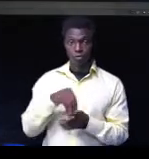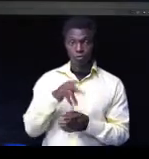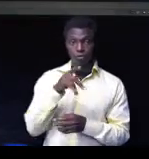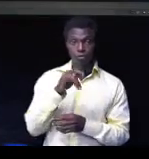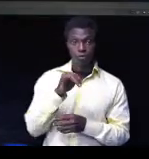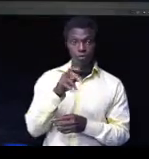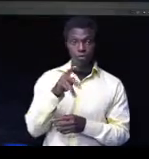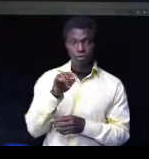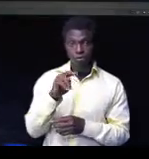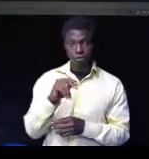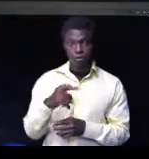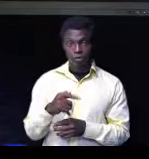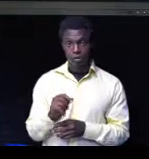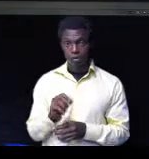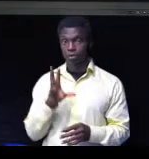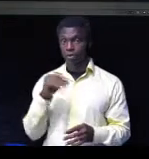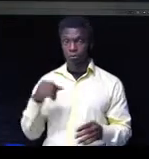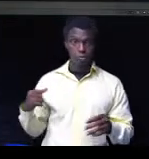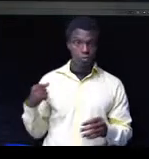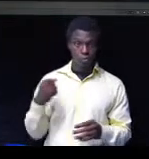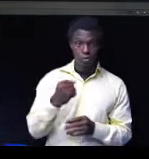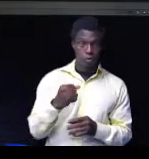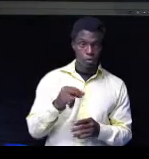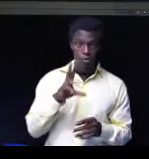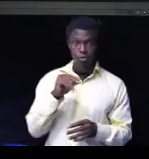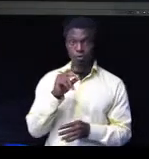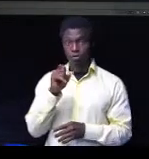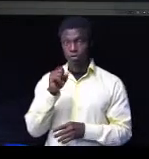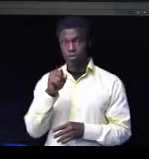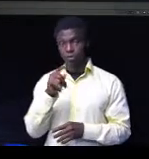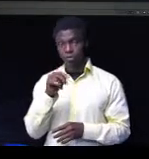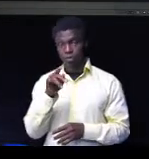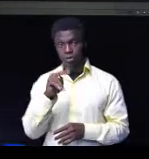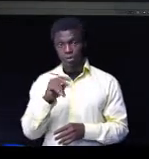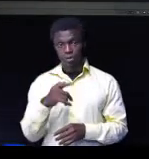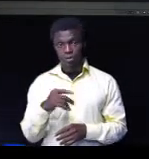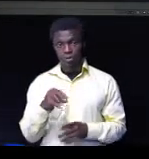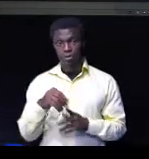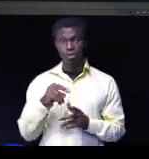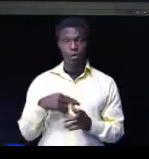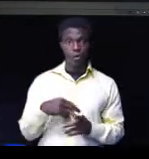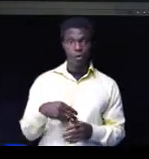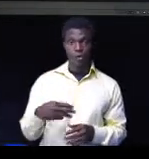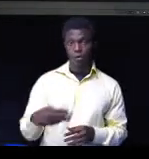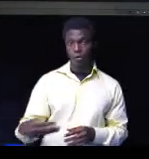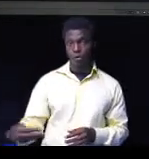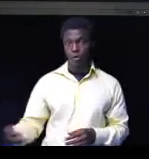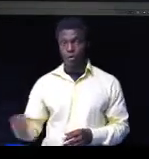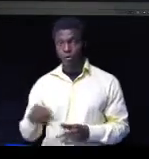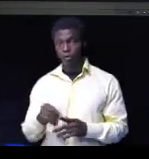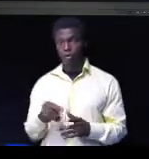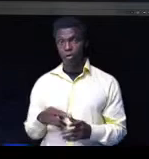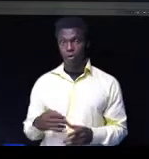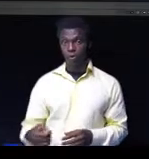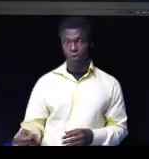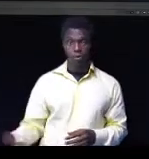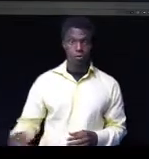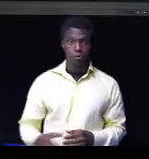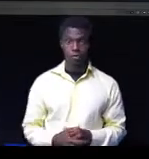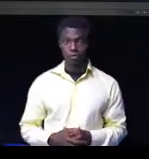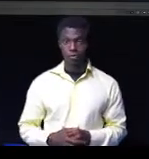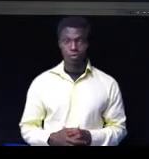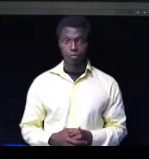involve kicking, does not involve punching or striking, and does not use weapons or